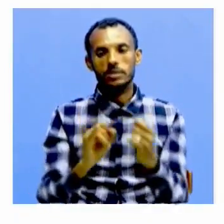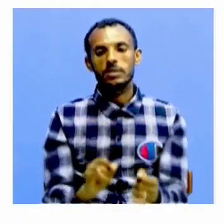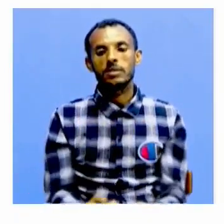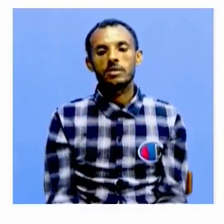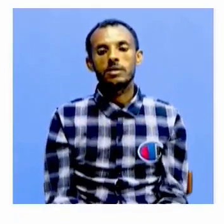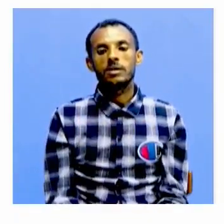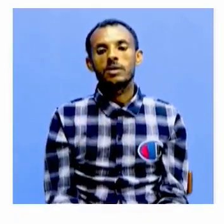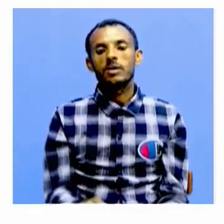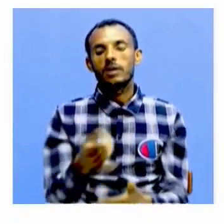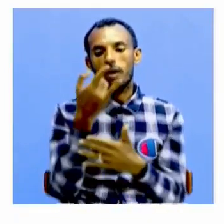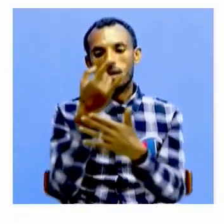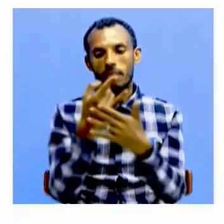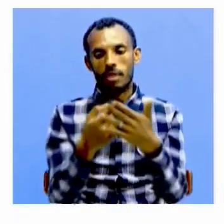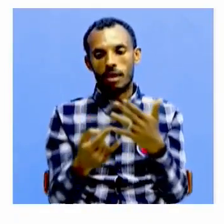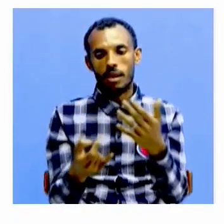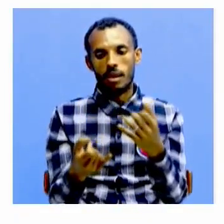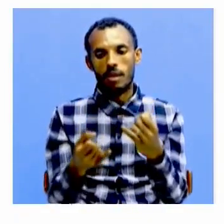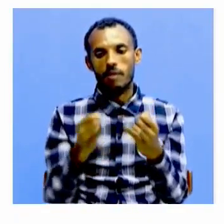detail